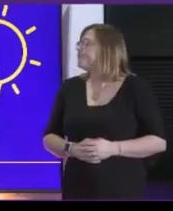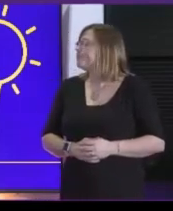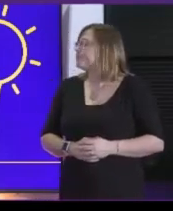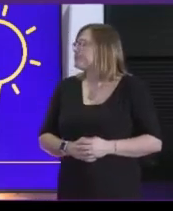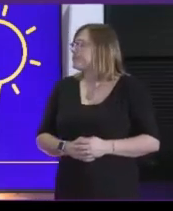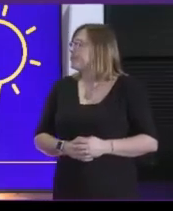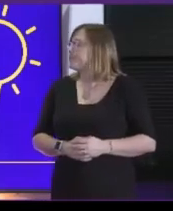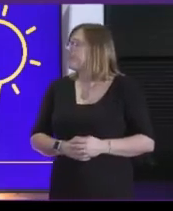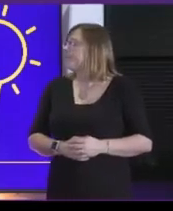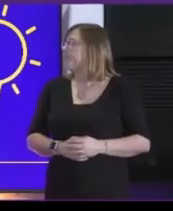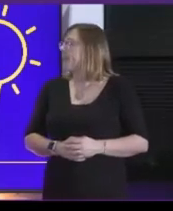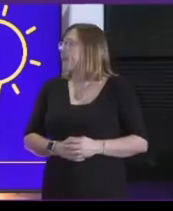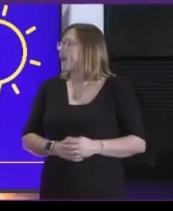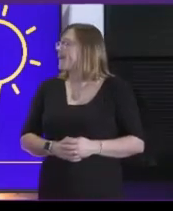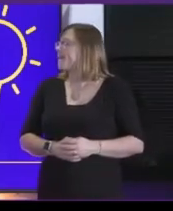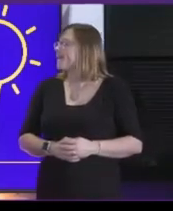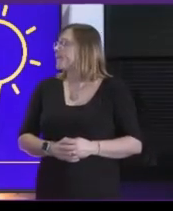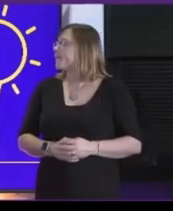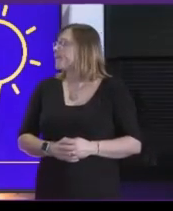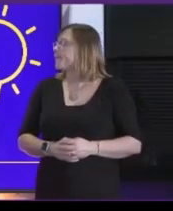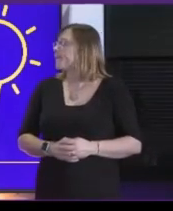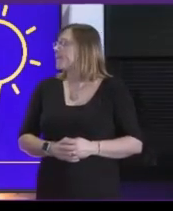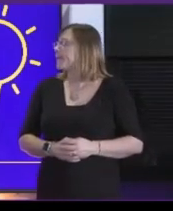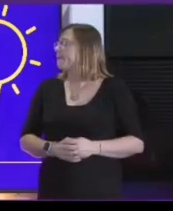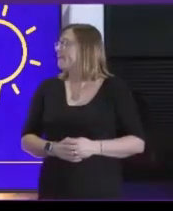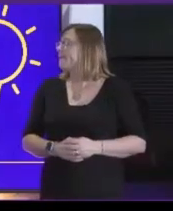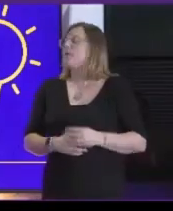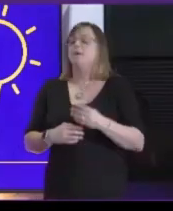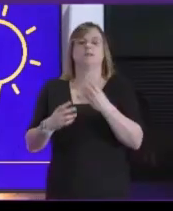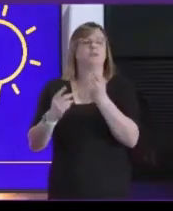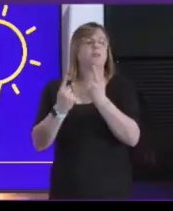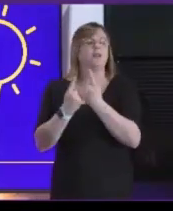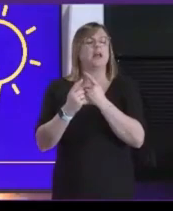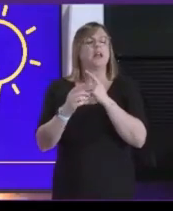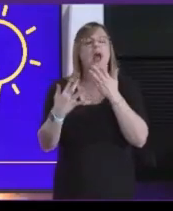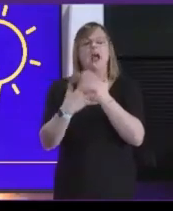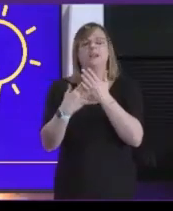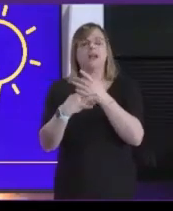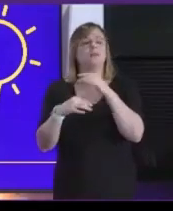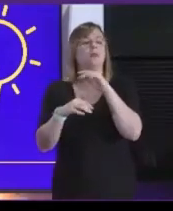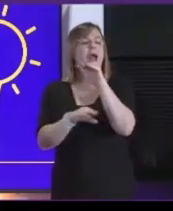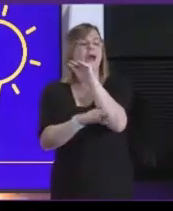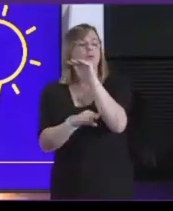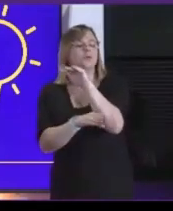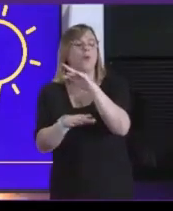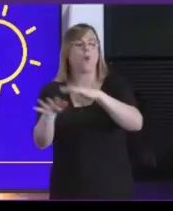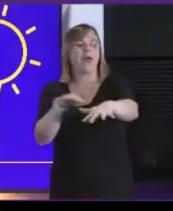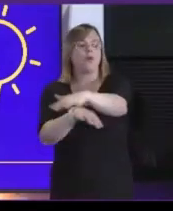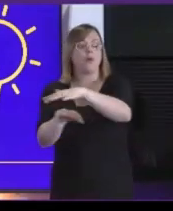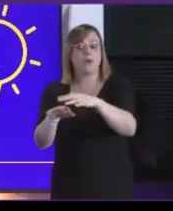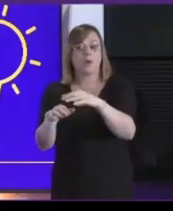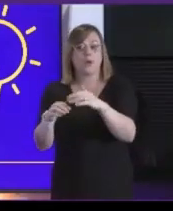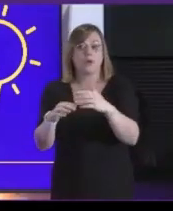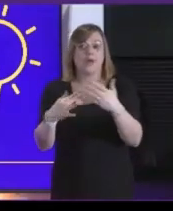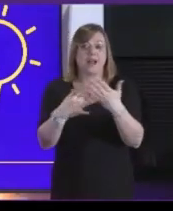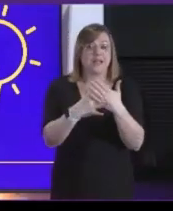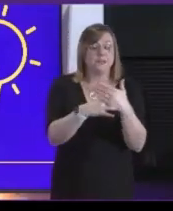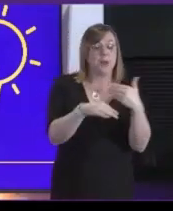Some of the other things, accessible outdoor spaces. What is accessible employment? What does that